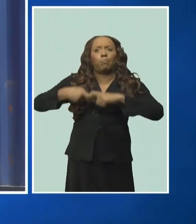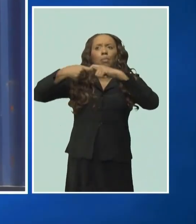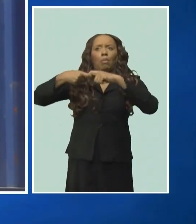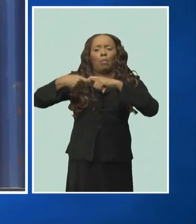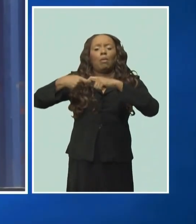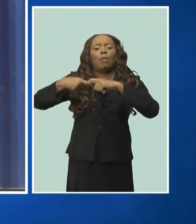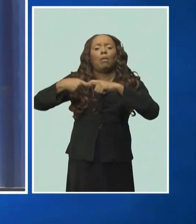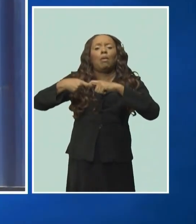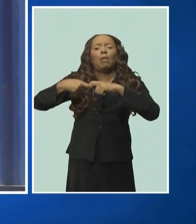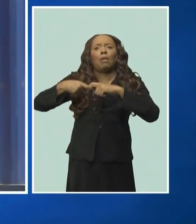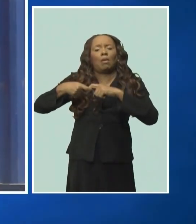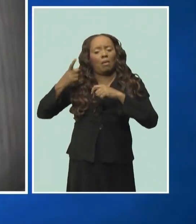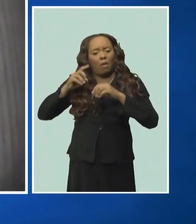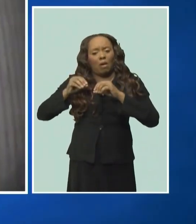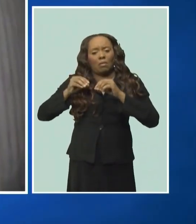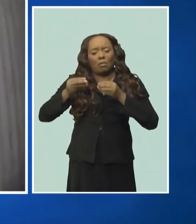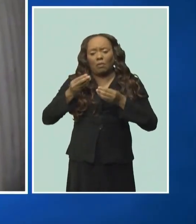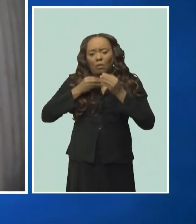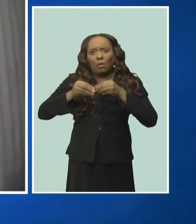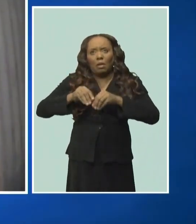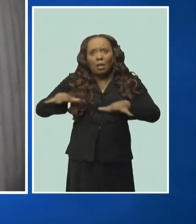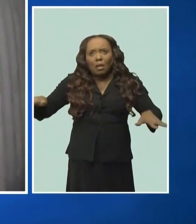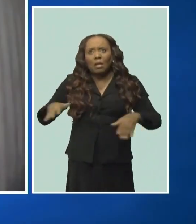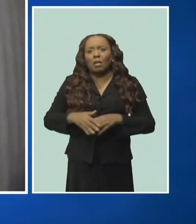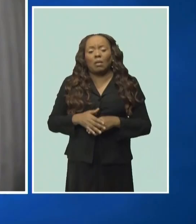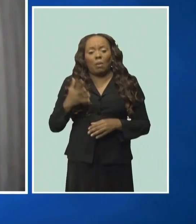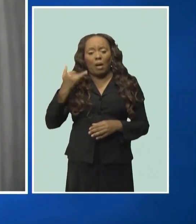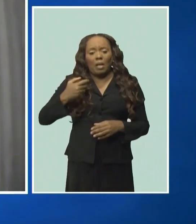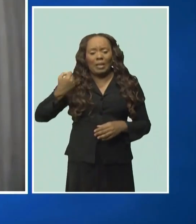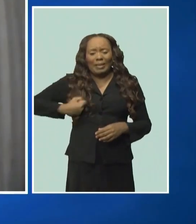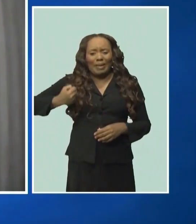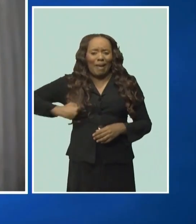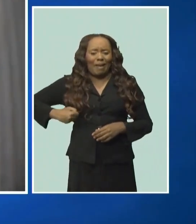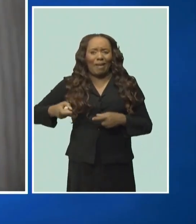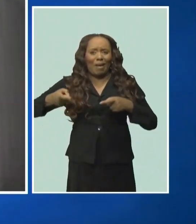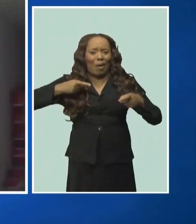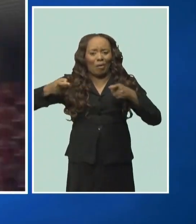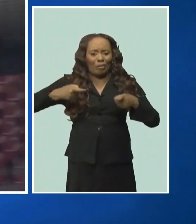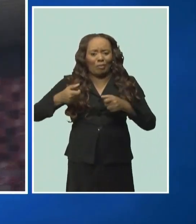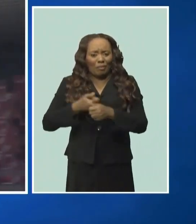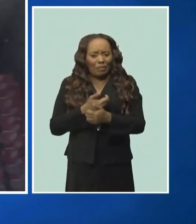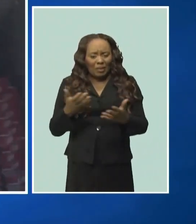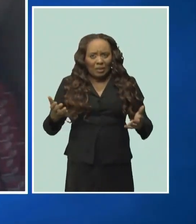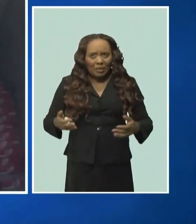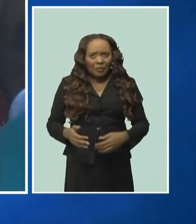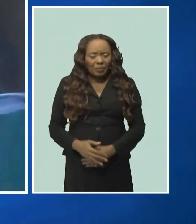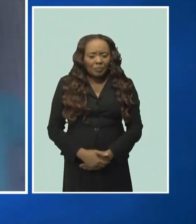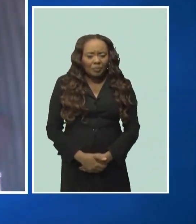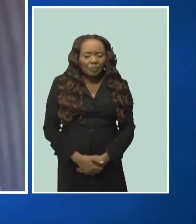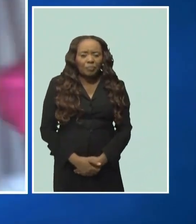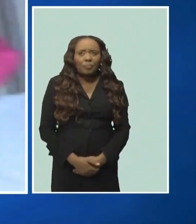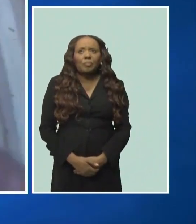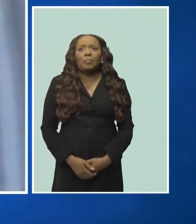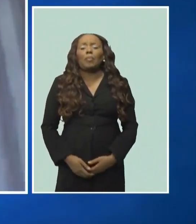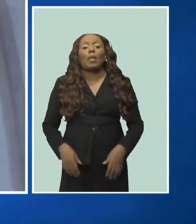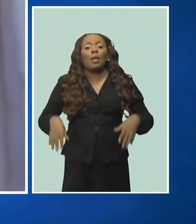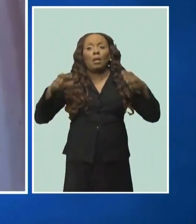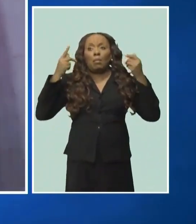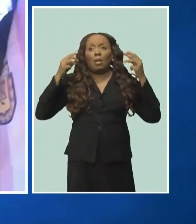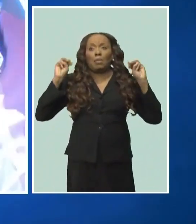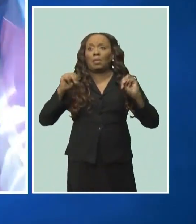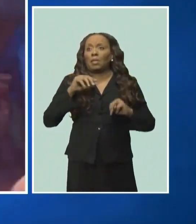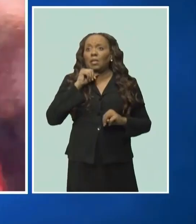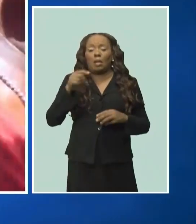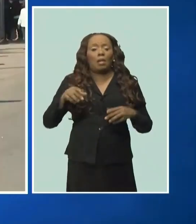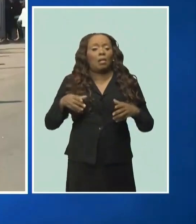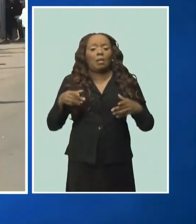to distribute food because of the severity of the situation. Ariel Henry did not rule the country well. He's traveling and